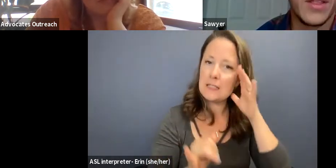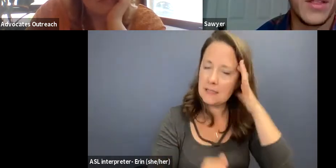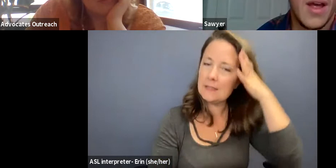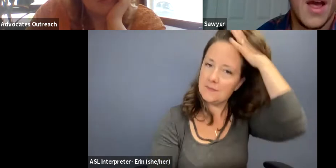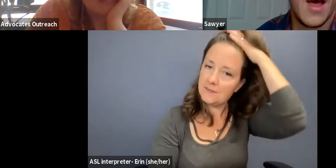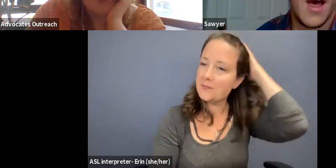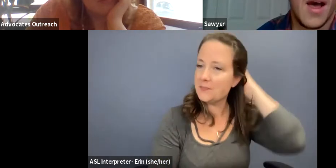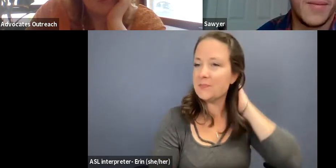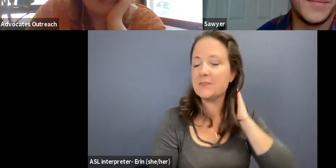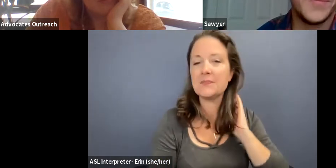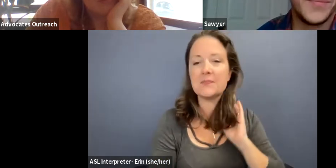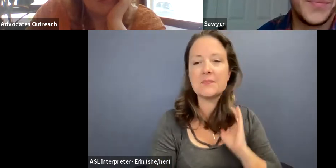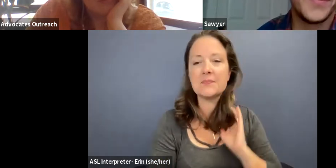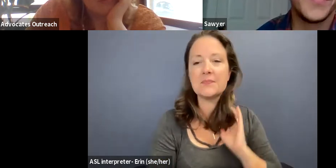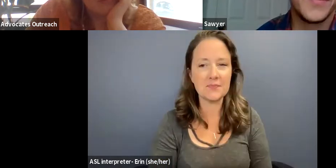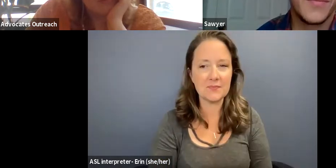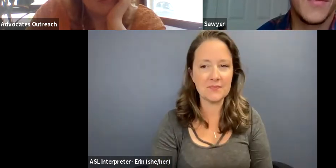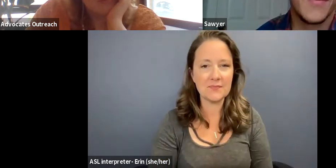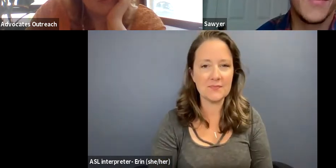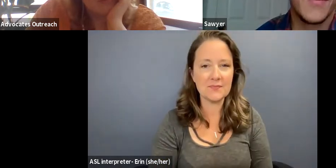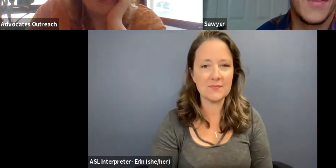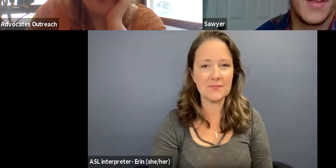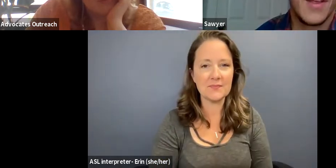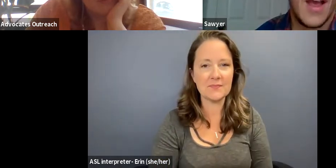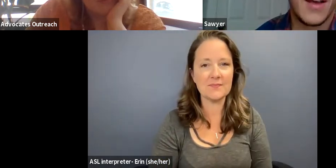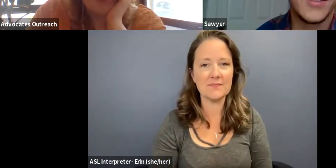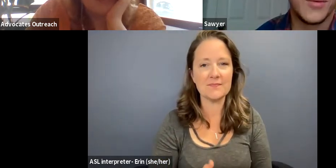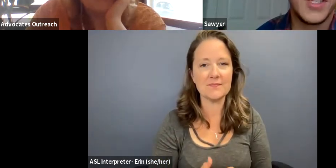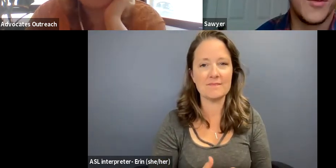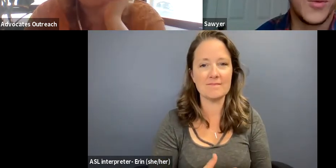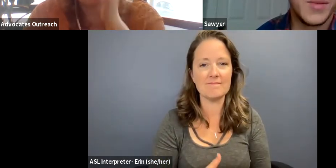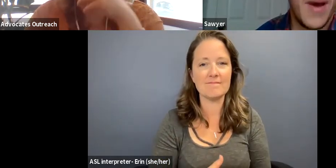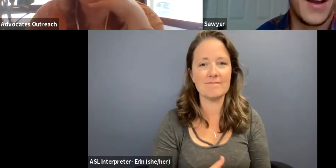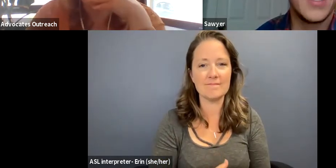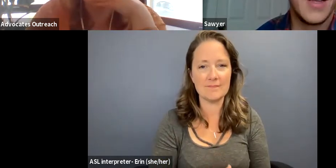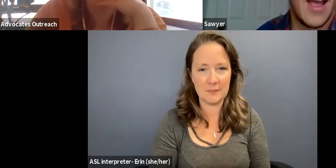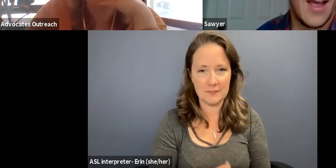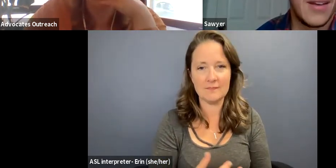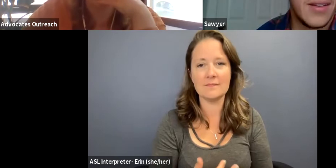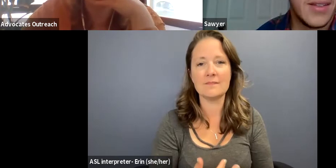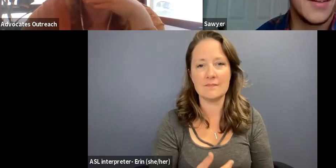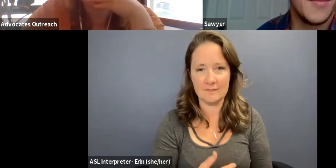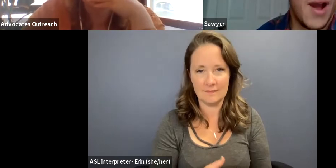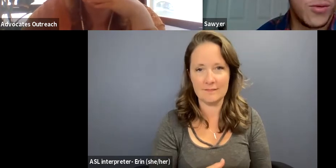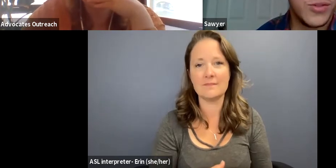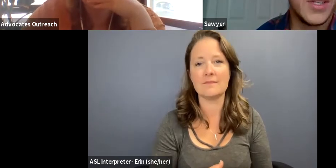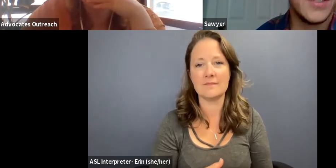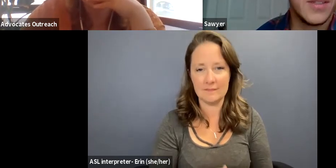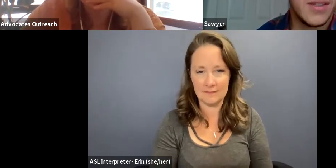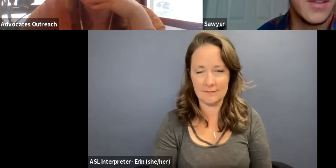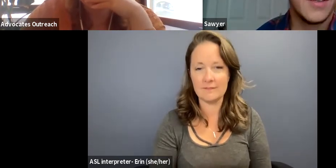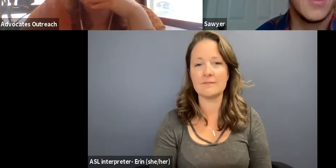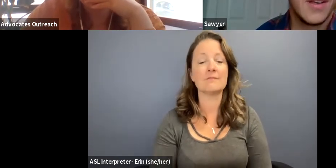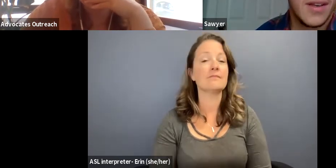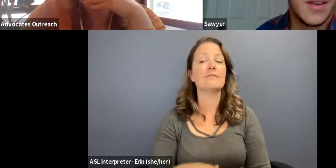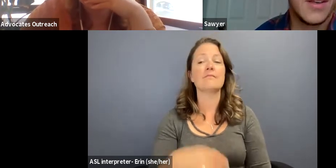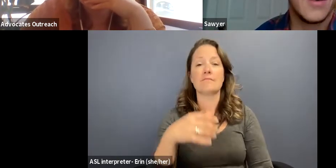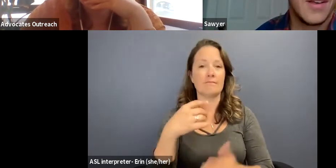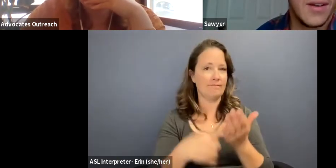mind when asked that question. What did you learn?